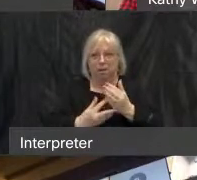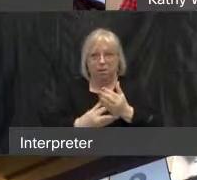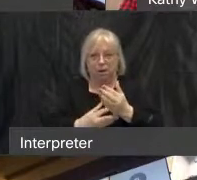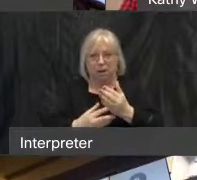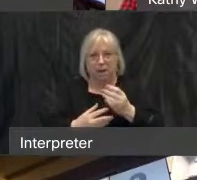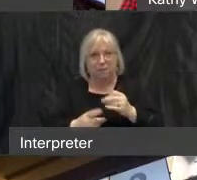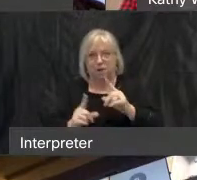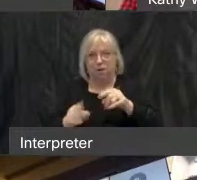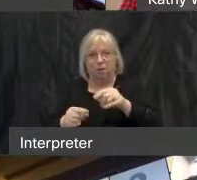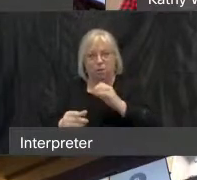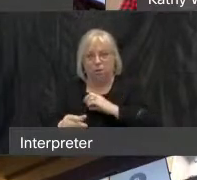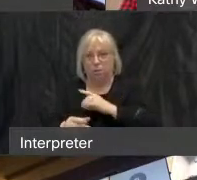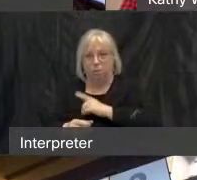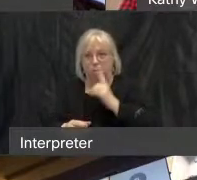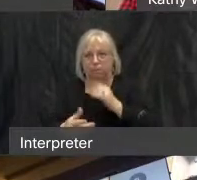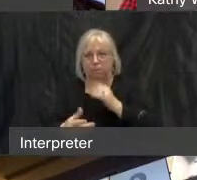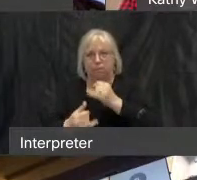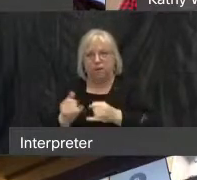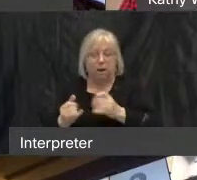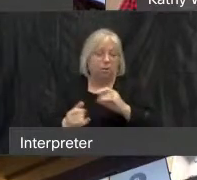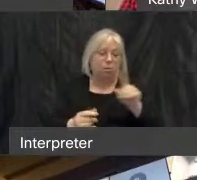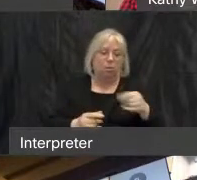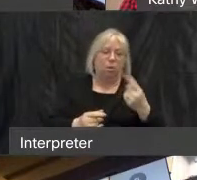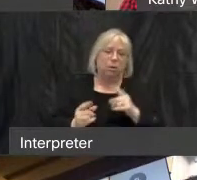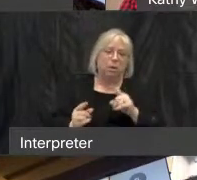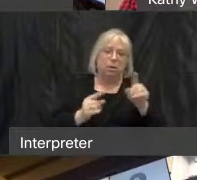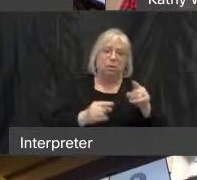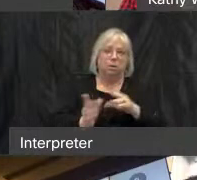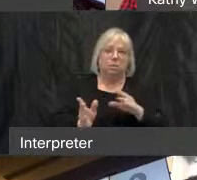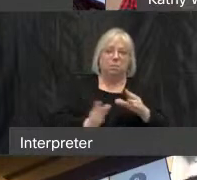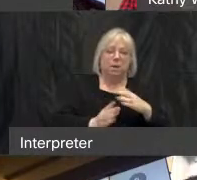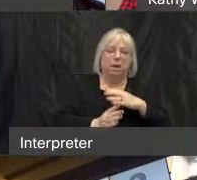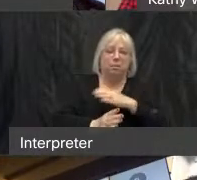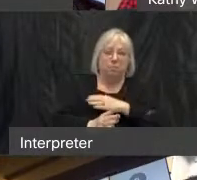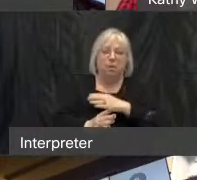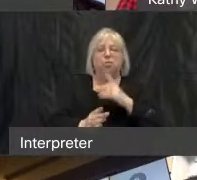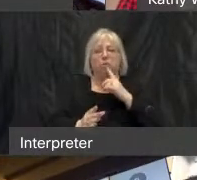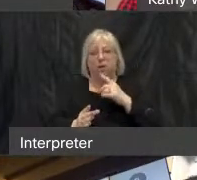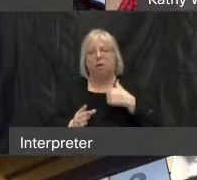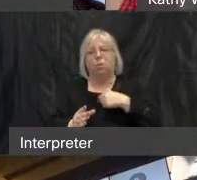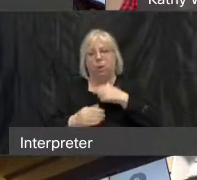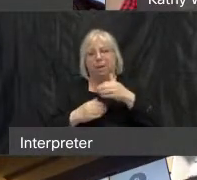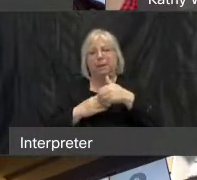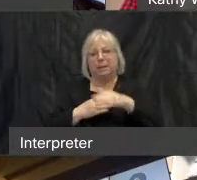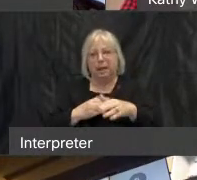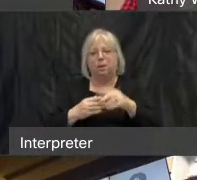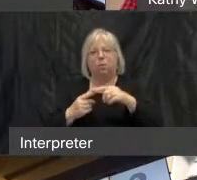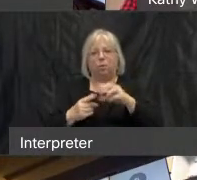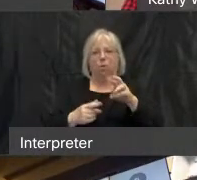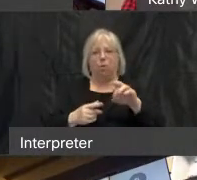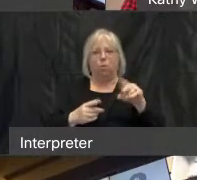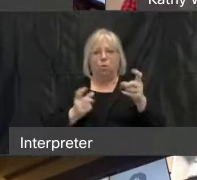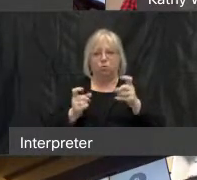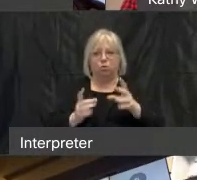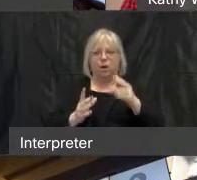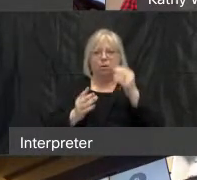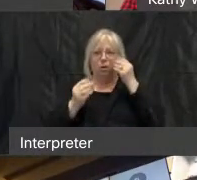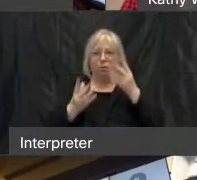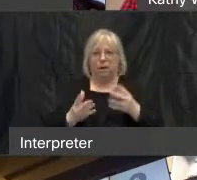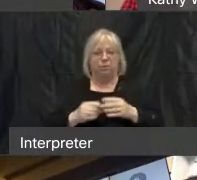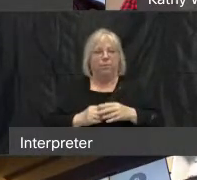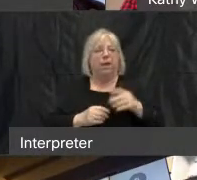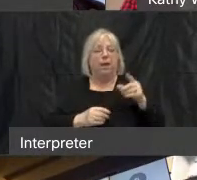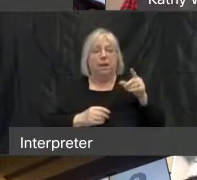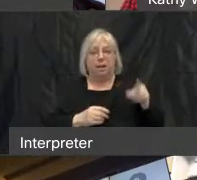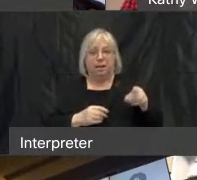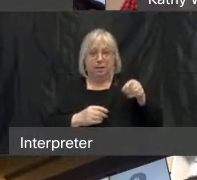board for a final or as a conditional use permit, they do get a notification sent out to them. This one was a